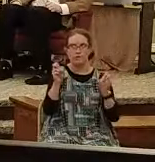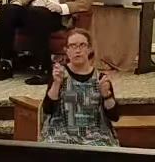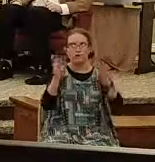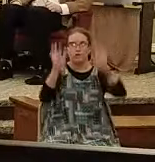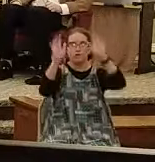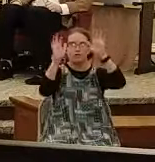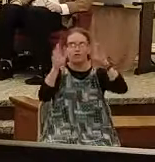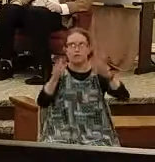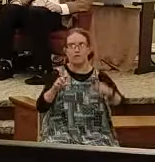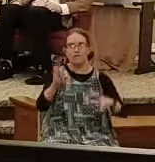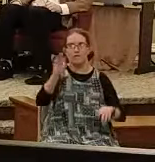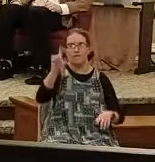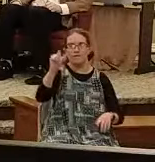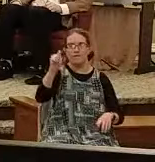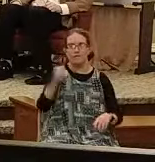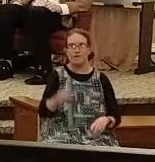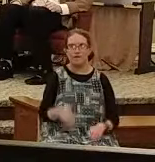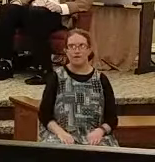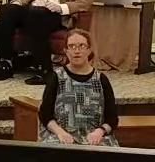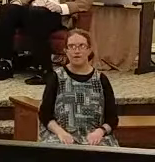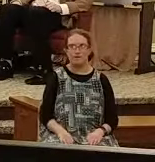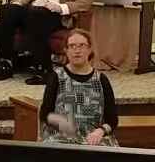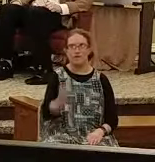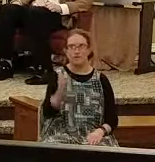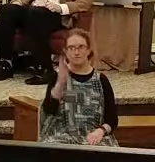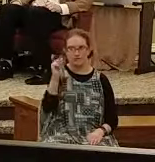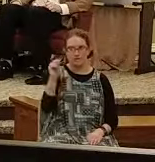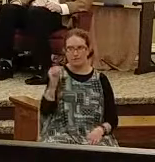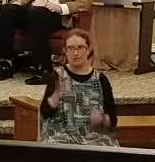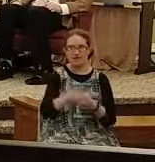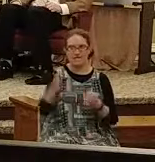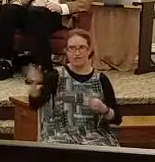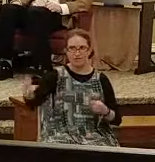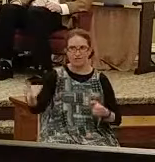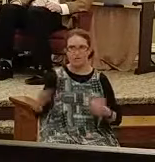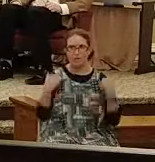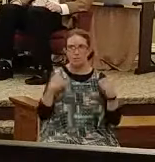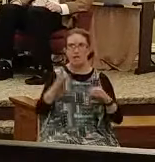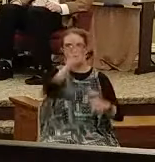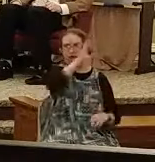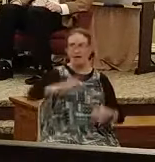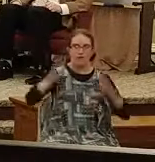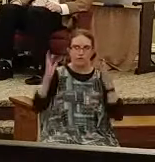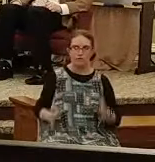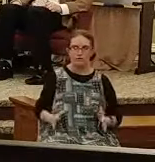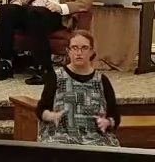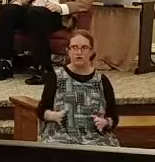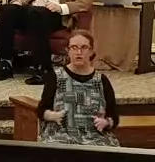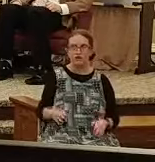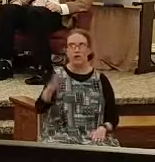nowadays. They get offended at everything. We got Christian snowflakes,